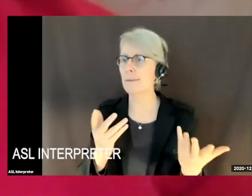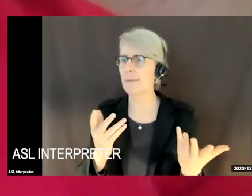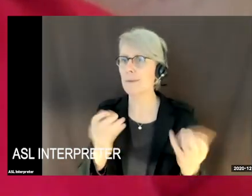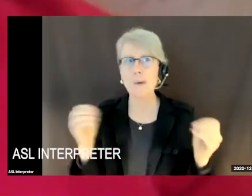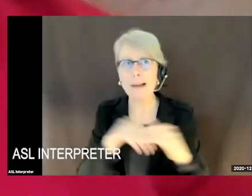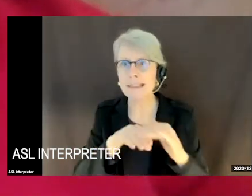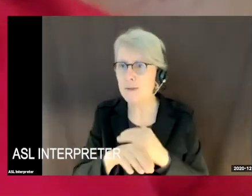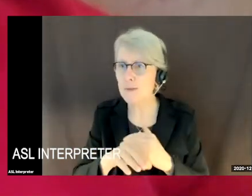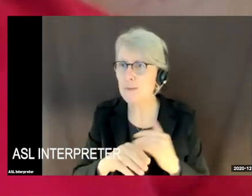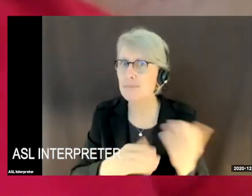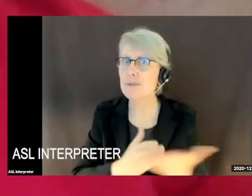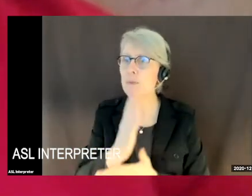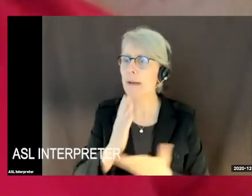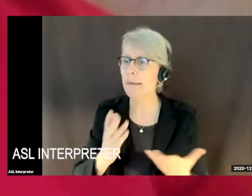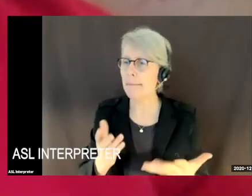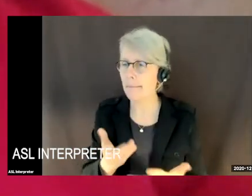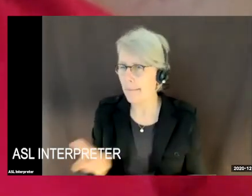how can we